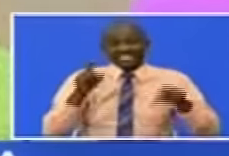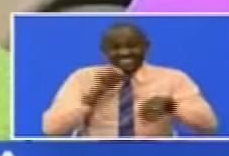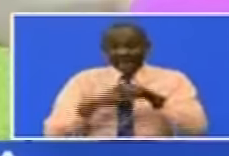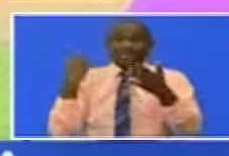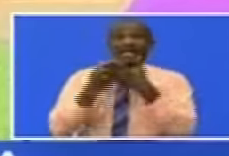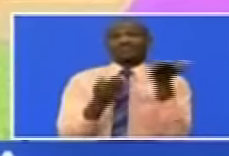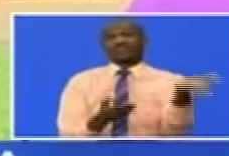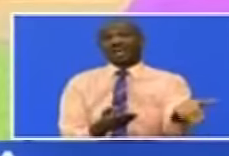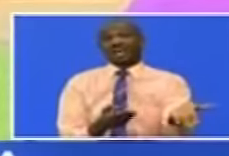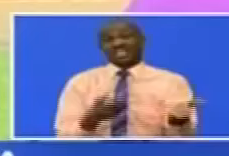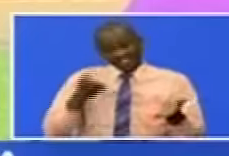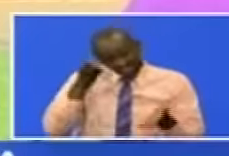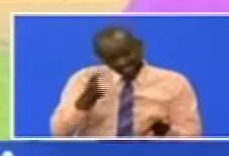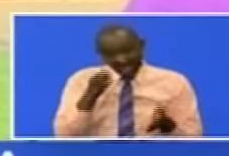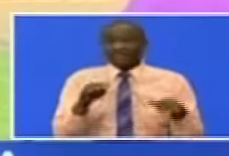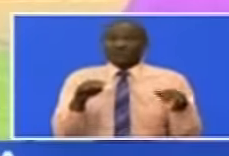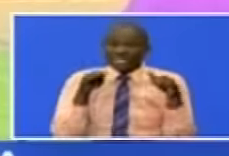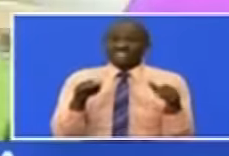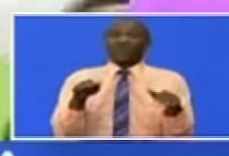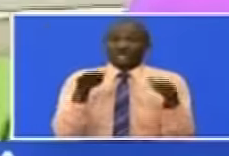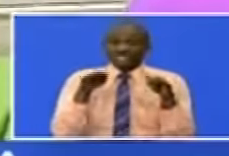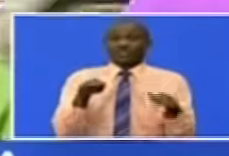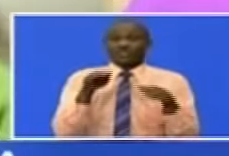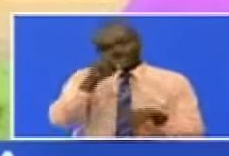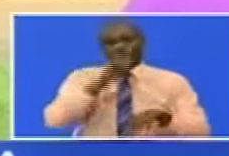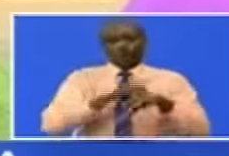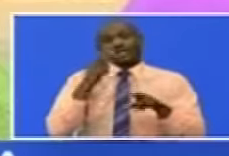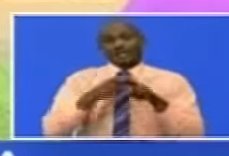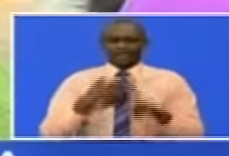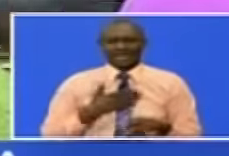arrived there and was on the line waiting to be called,